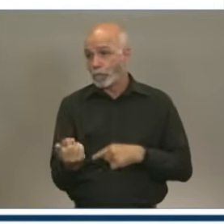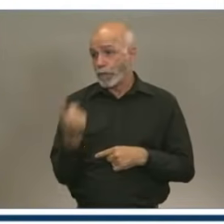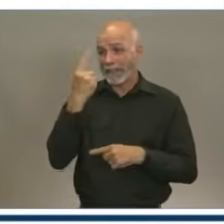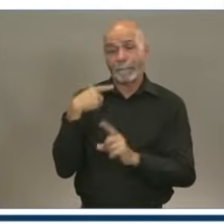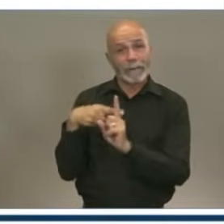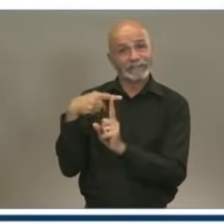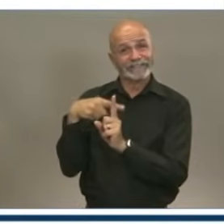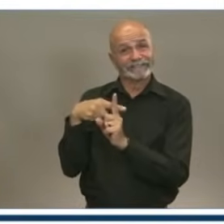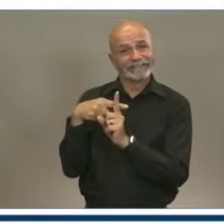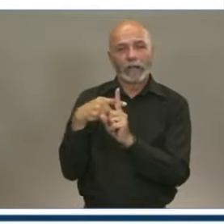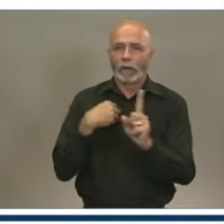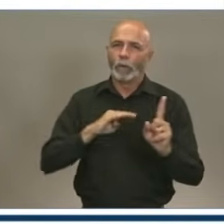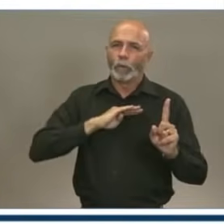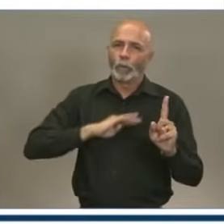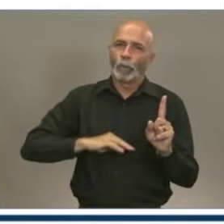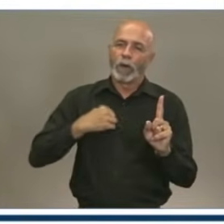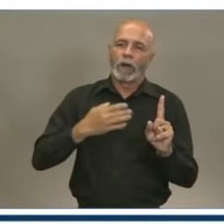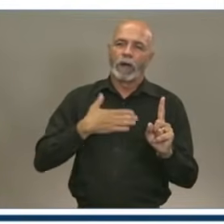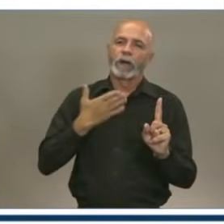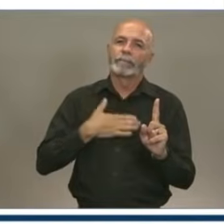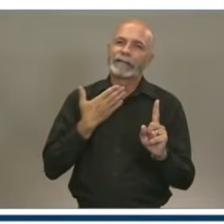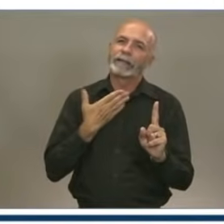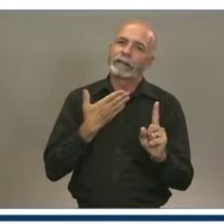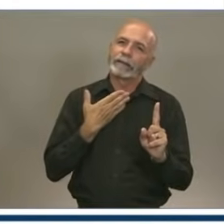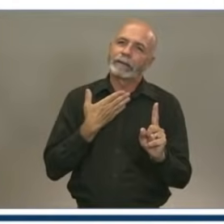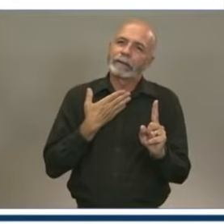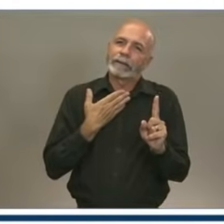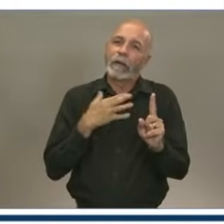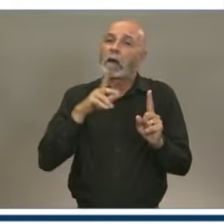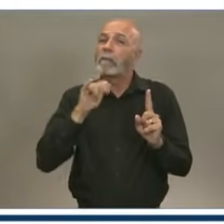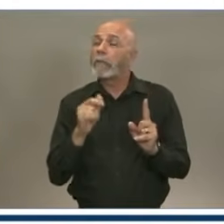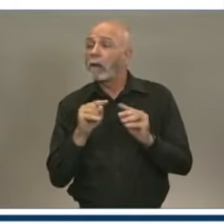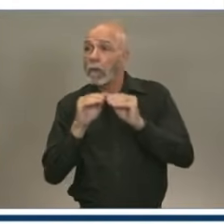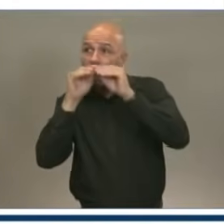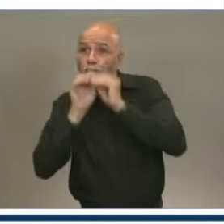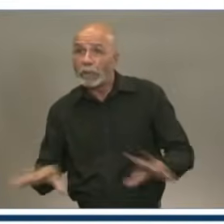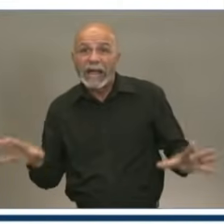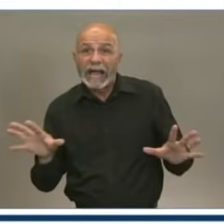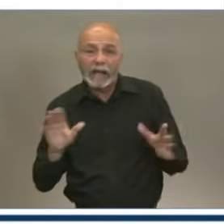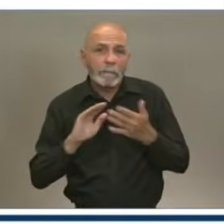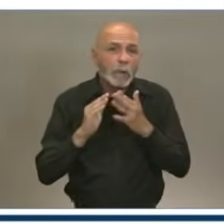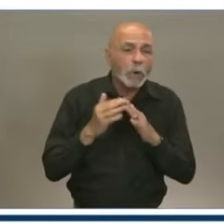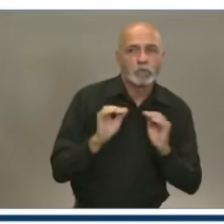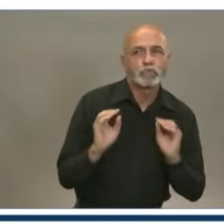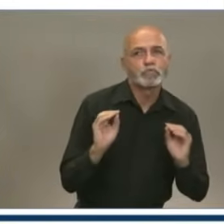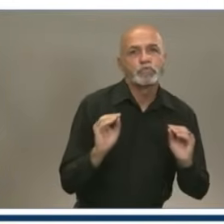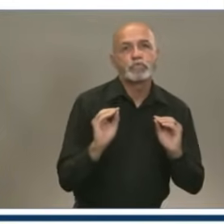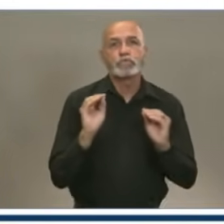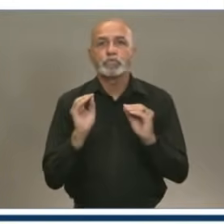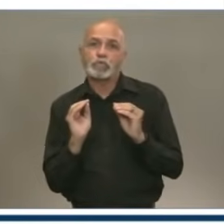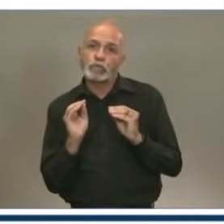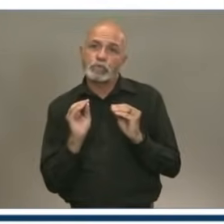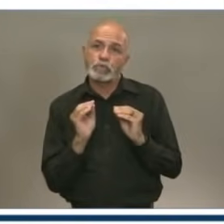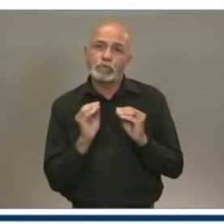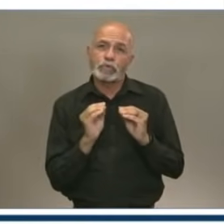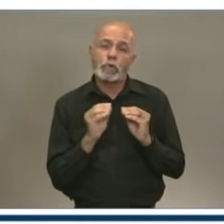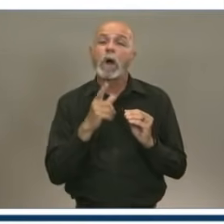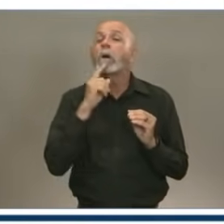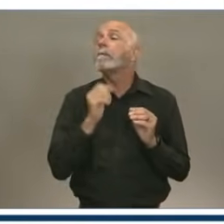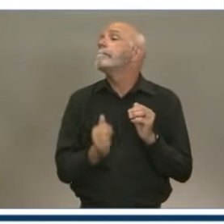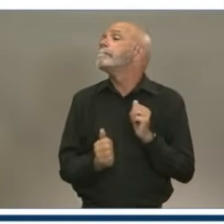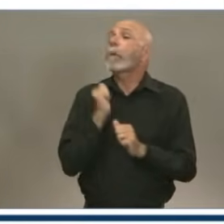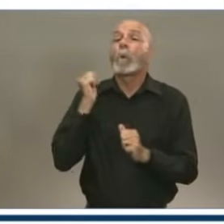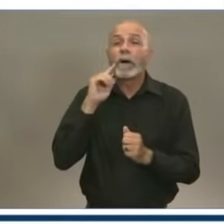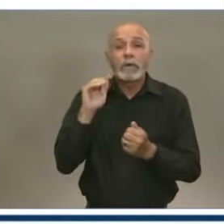are remaining low and we are not seeing any signs of community transmission. And so far, nearly all our new cases have been connected